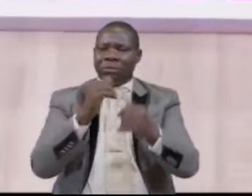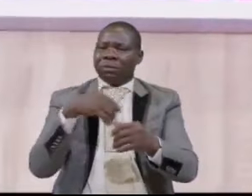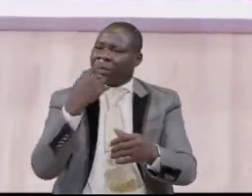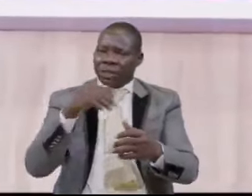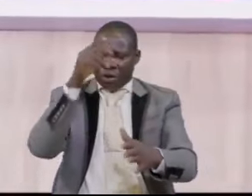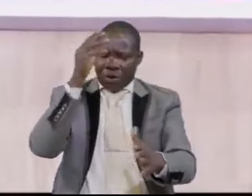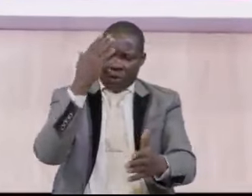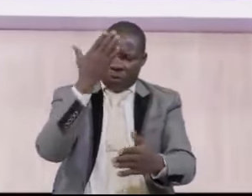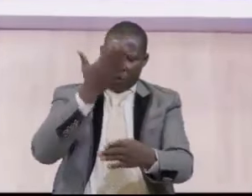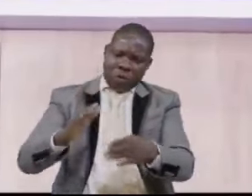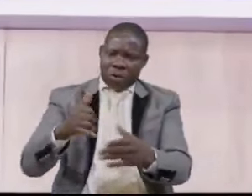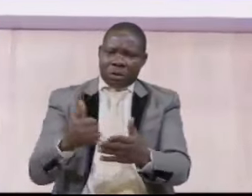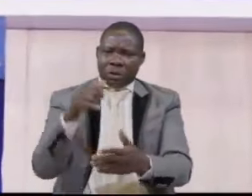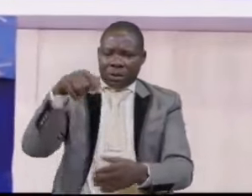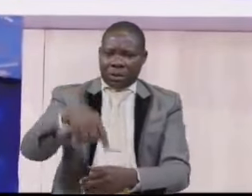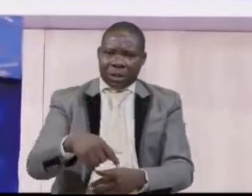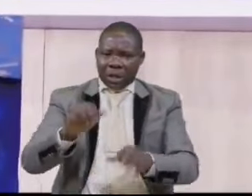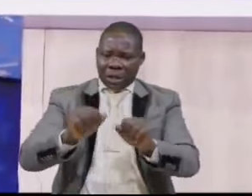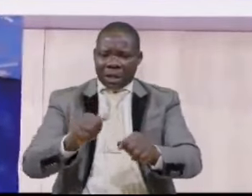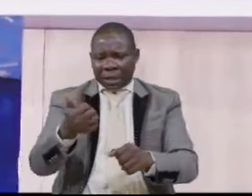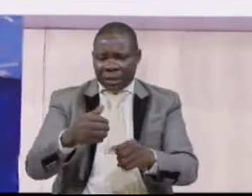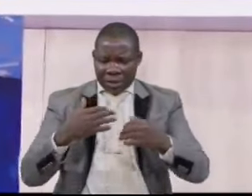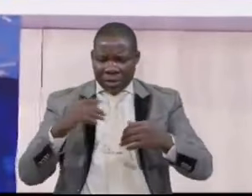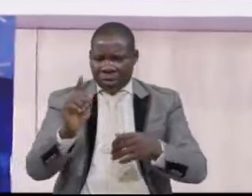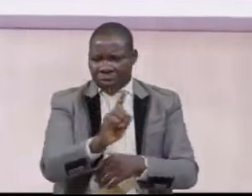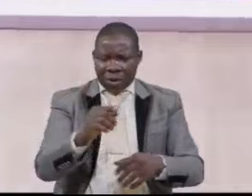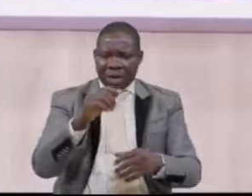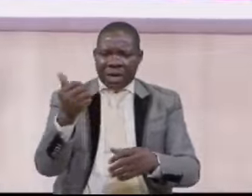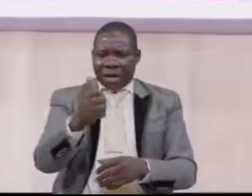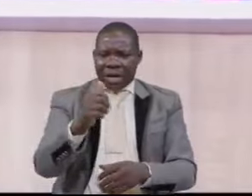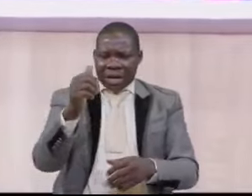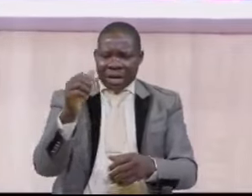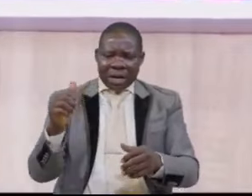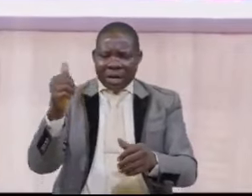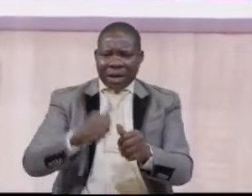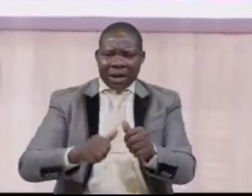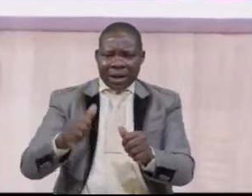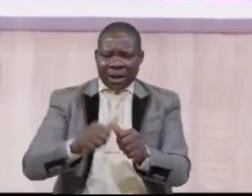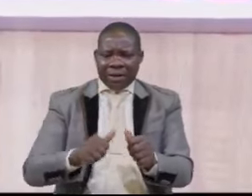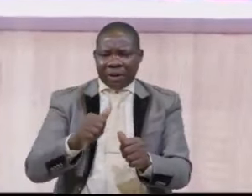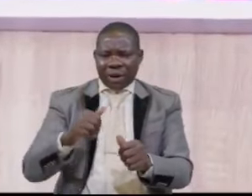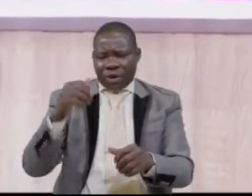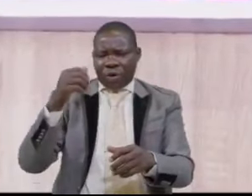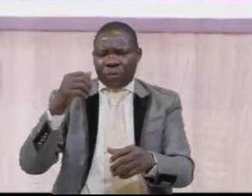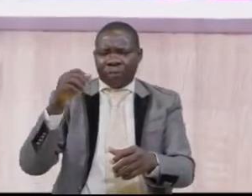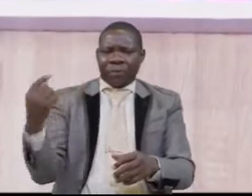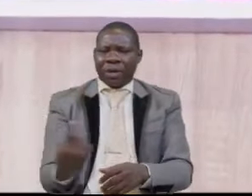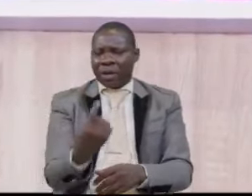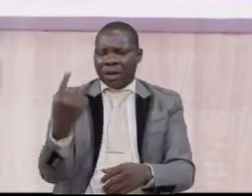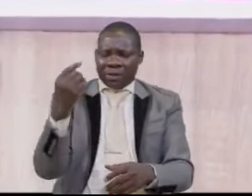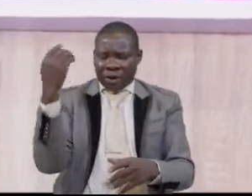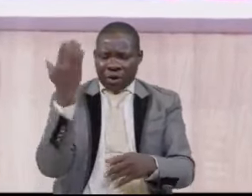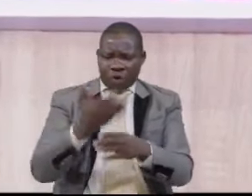cut down the tree, Nebuchadnezzar? There is one that is higher than the